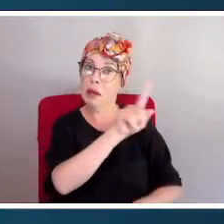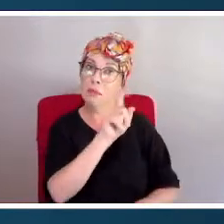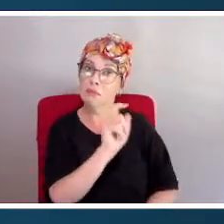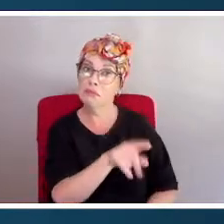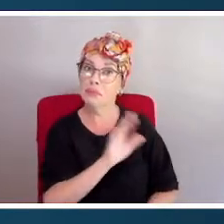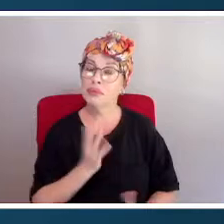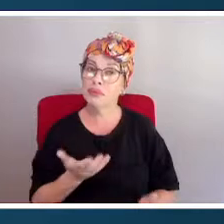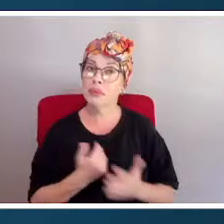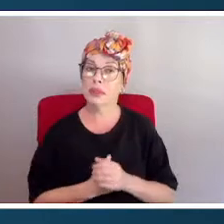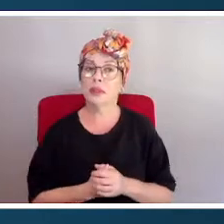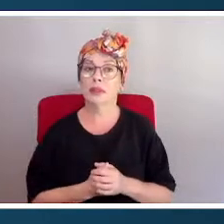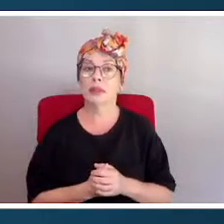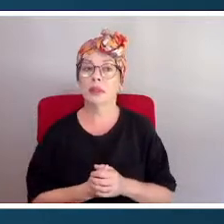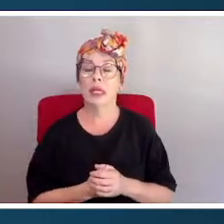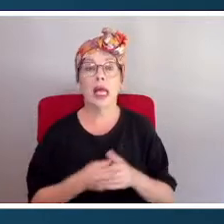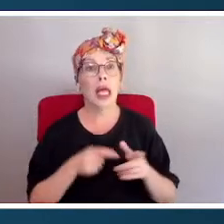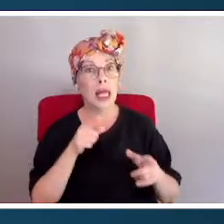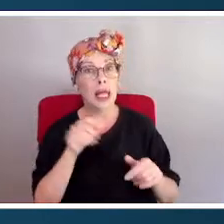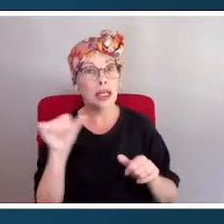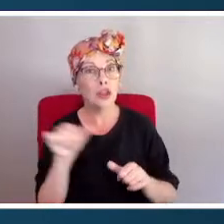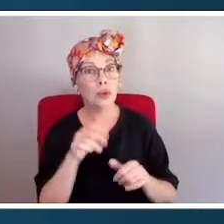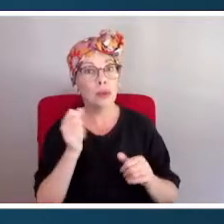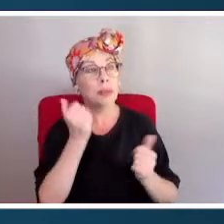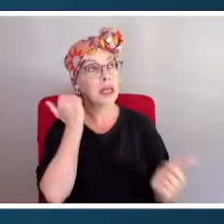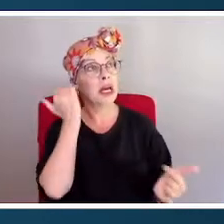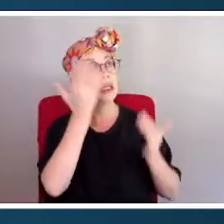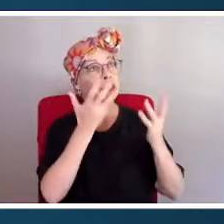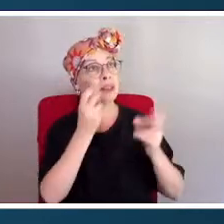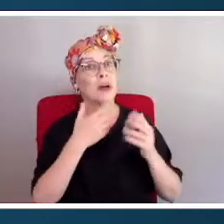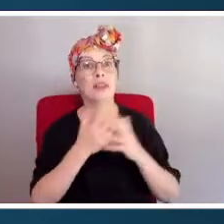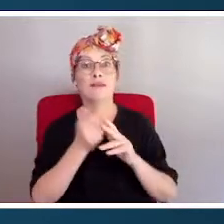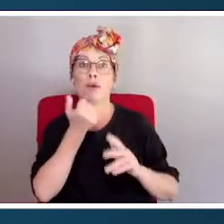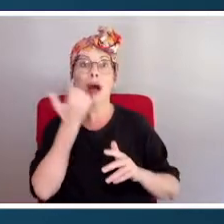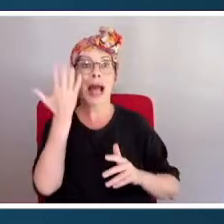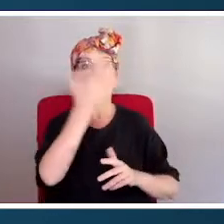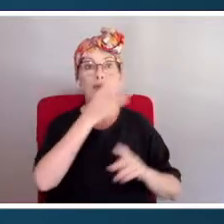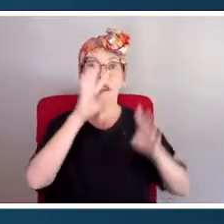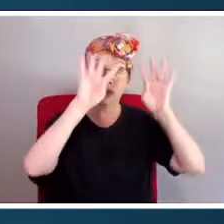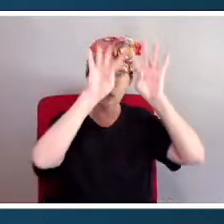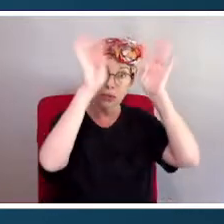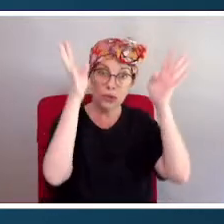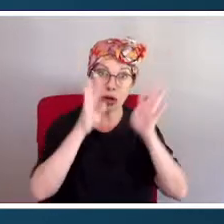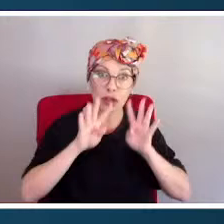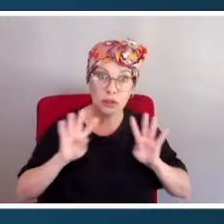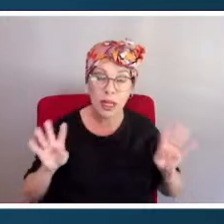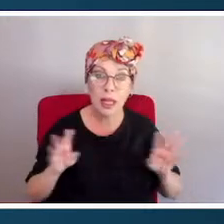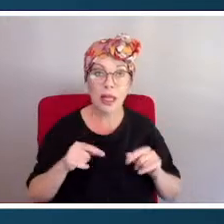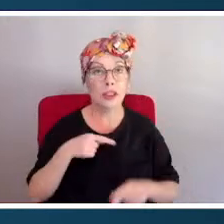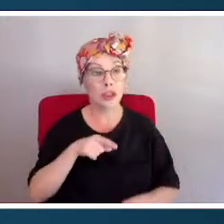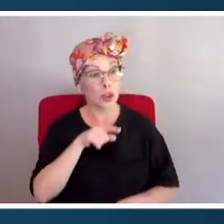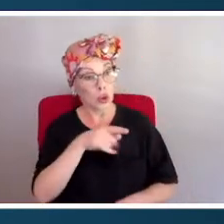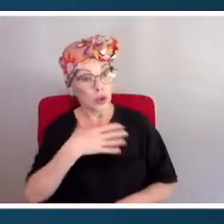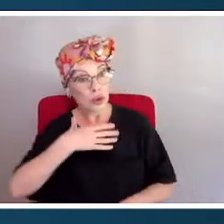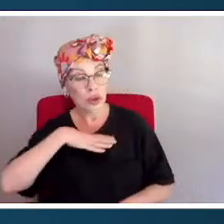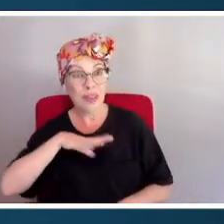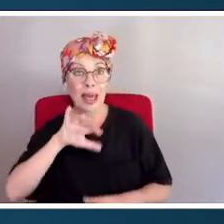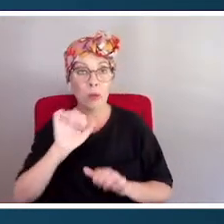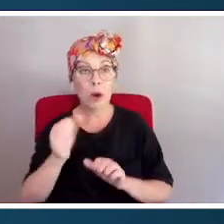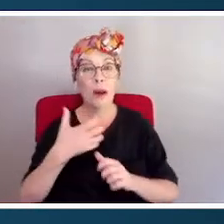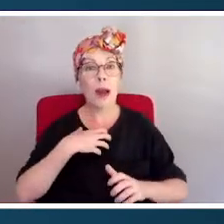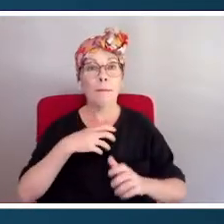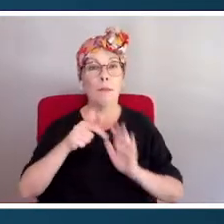our Aboriginal and Torres Strait Islanders. Do they desire greater interaction with the Pacific